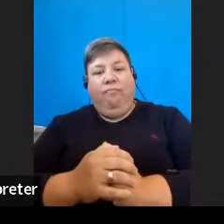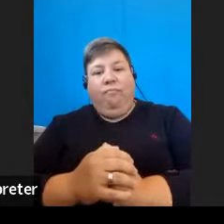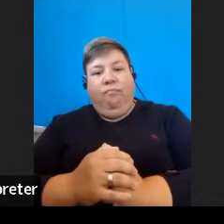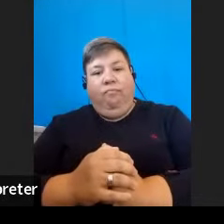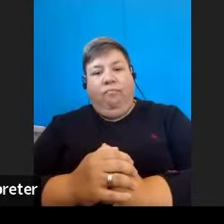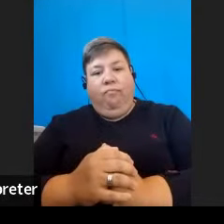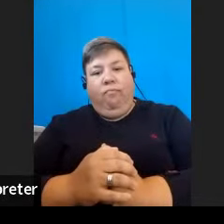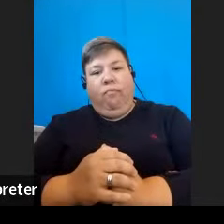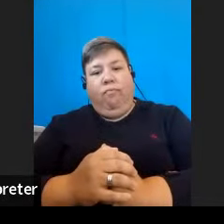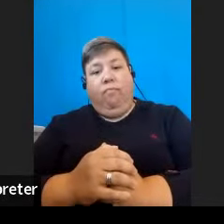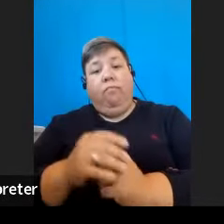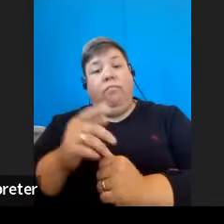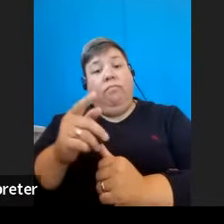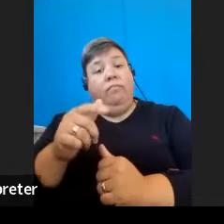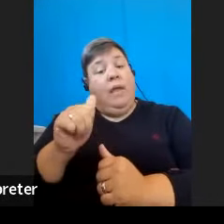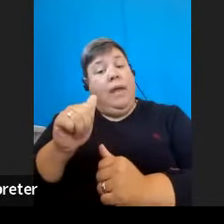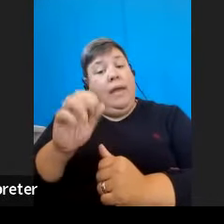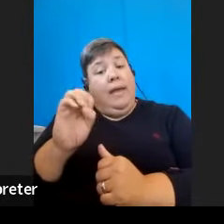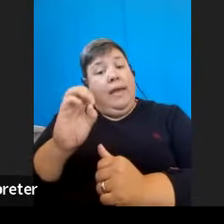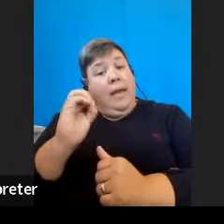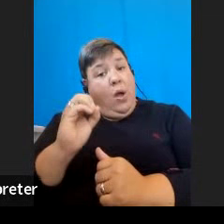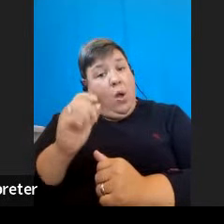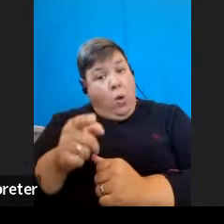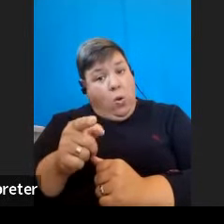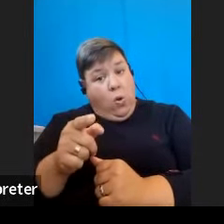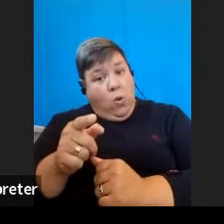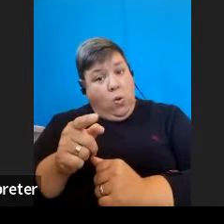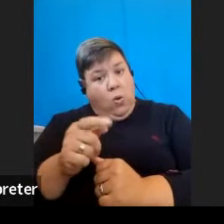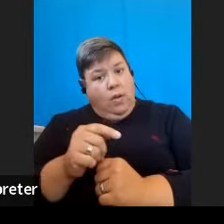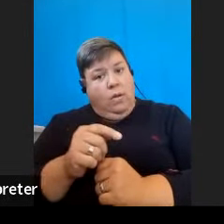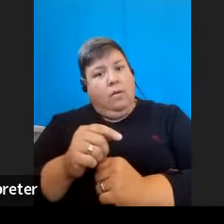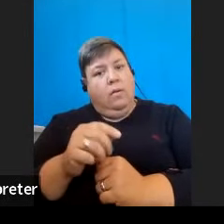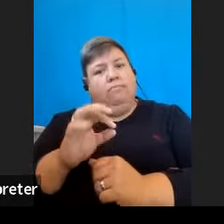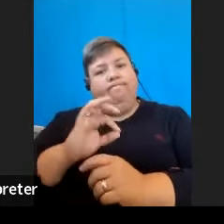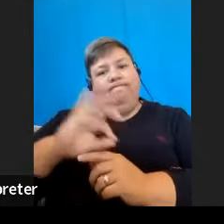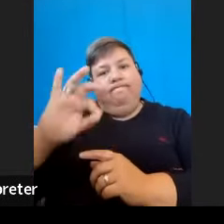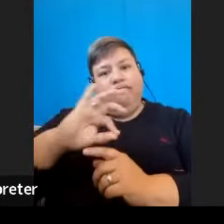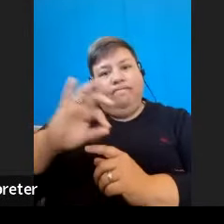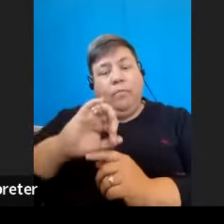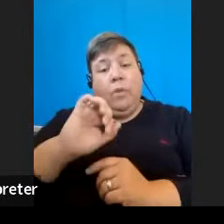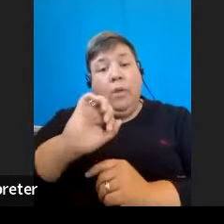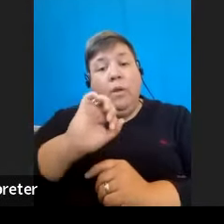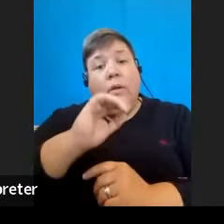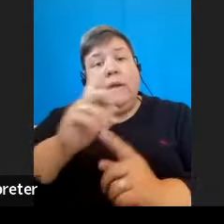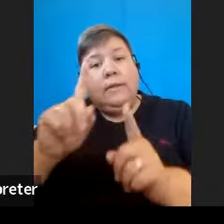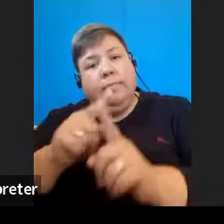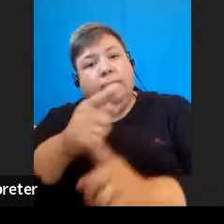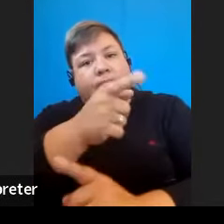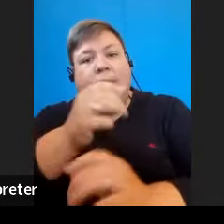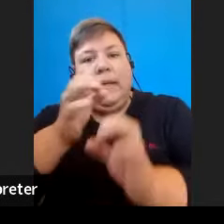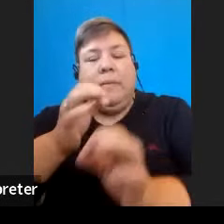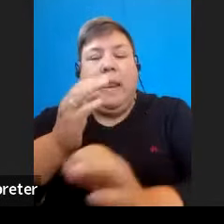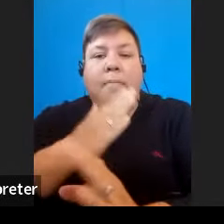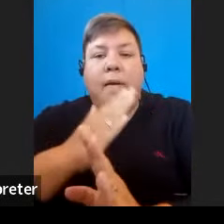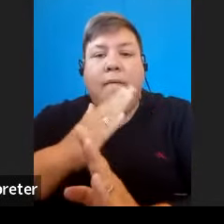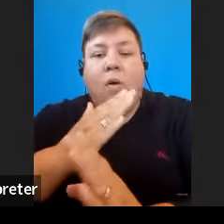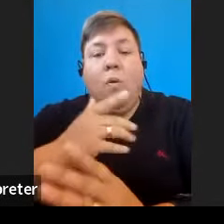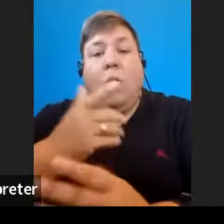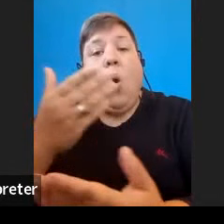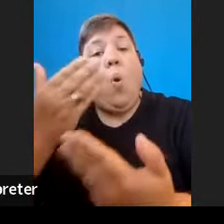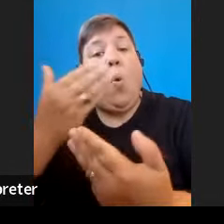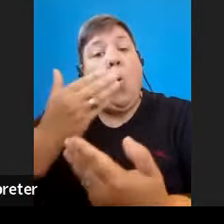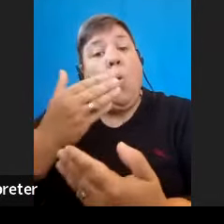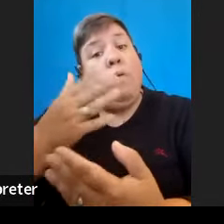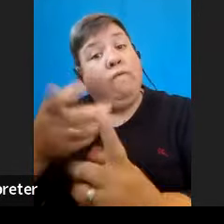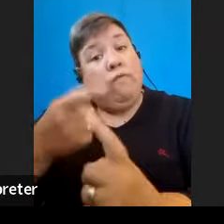As the AEO program is, as Penny indicated from her presentation, that is coming from the World Customs